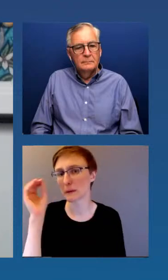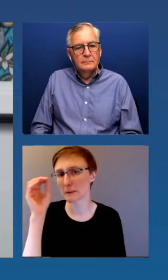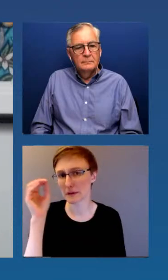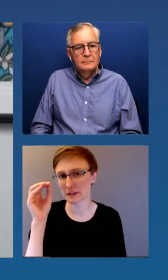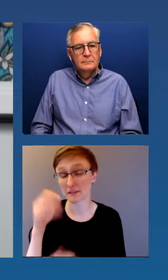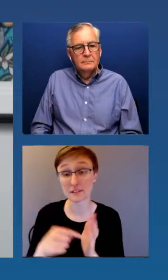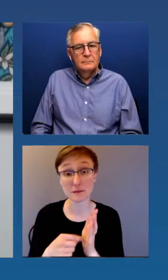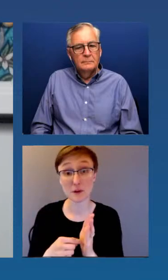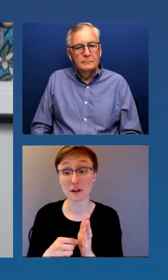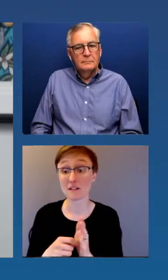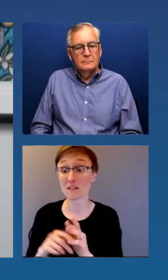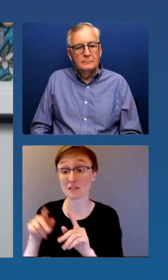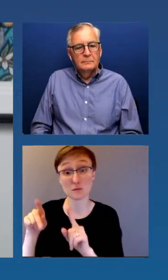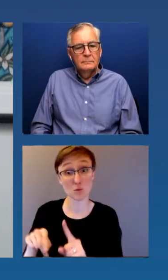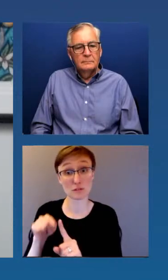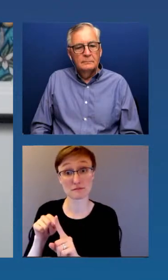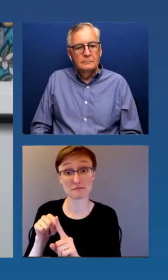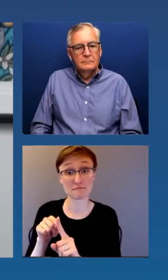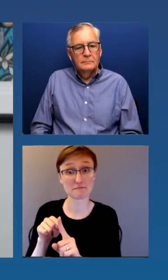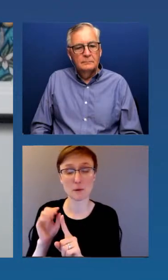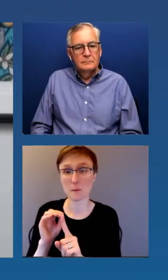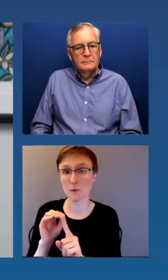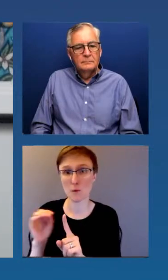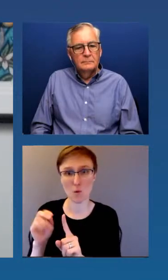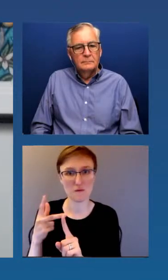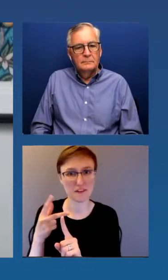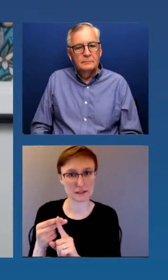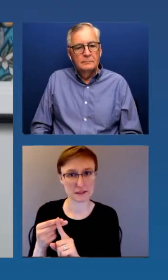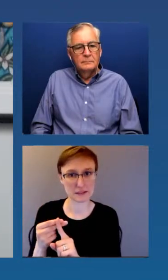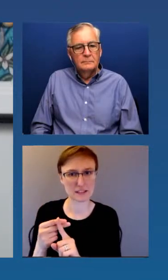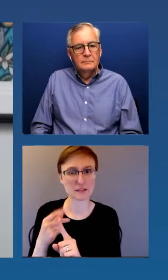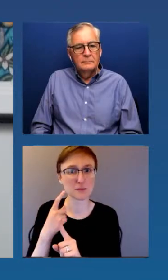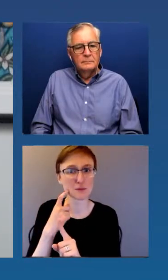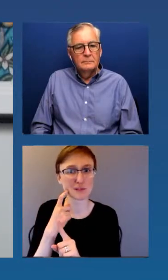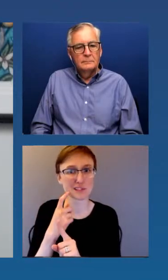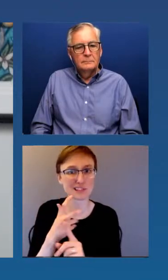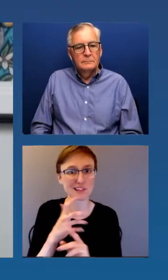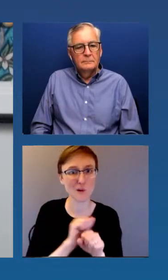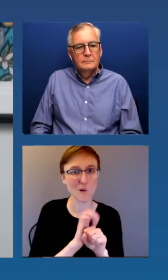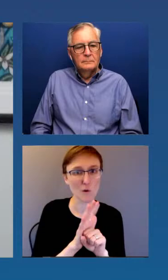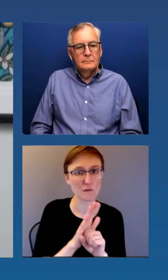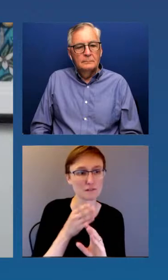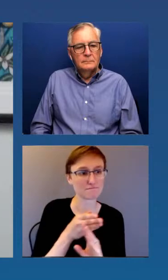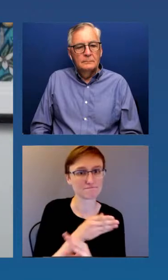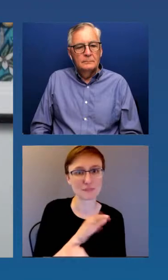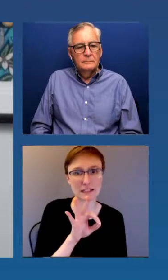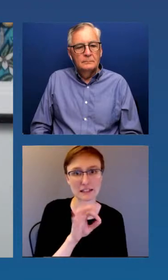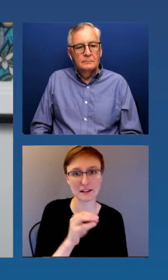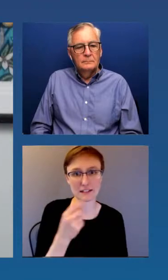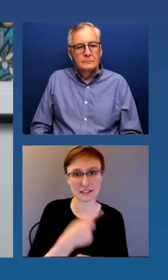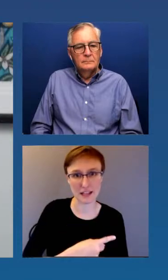have had COVID in the past 90 days will not need to isolate if they test positive again.